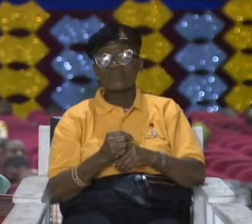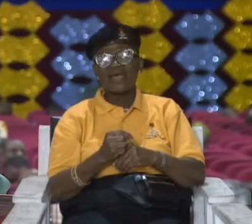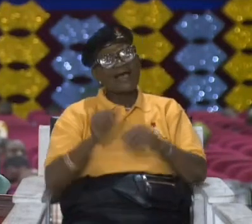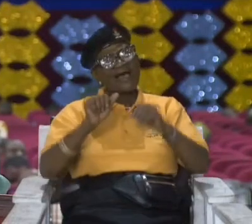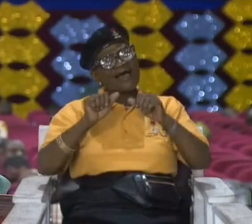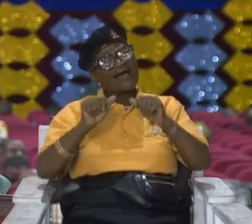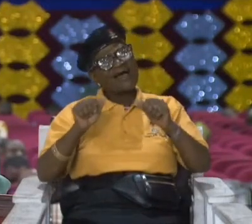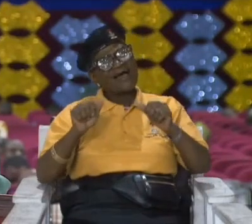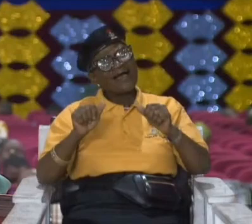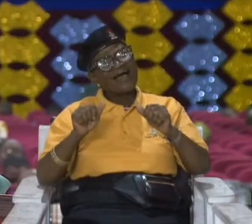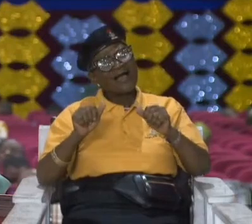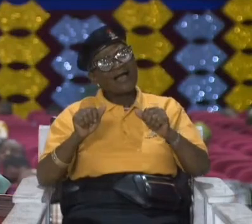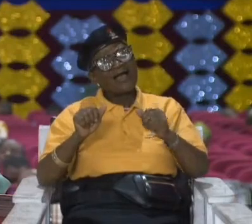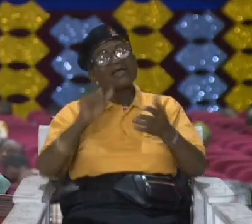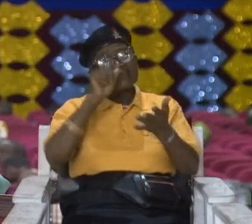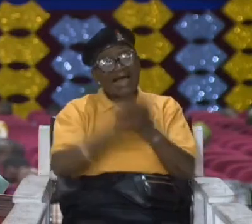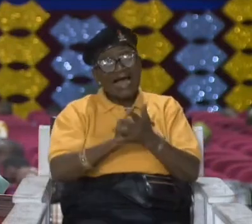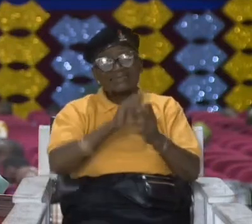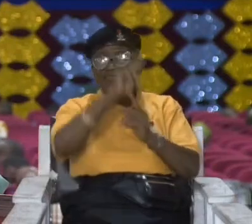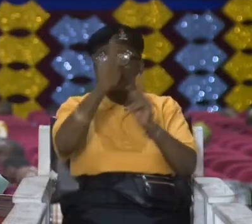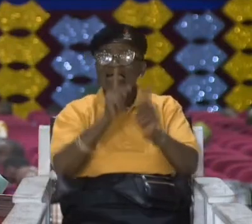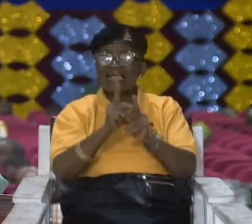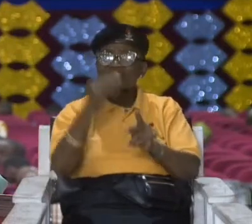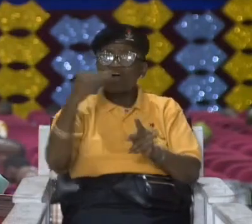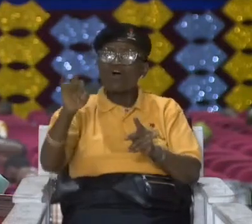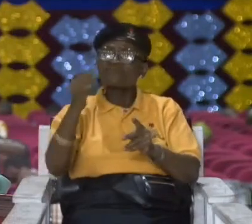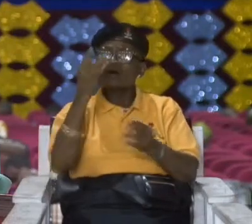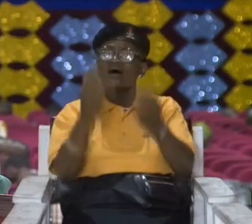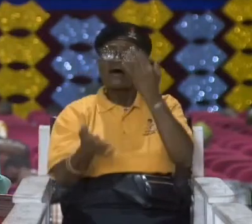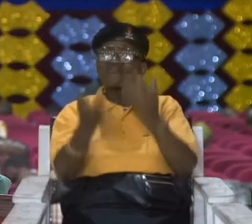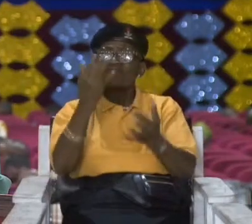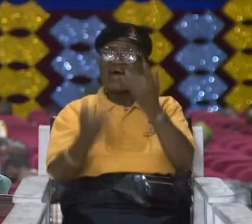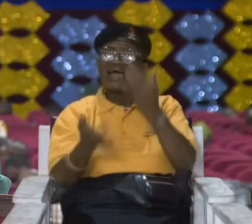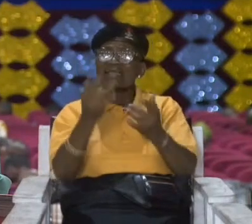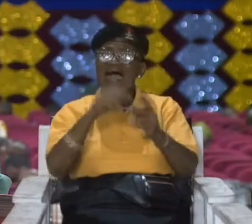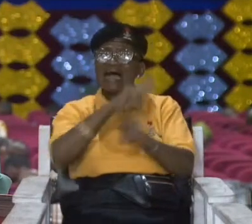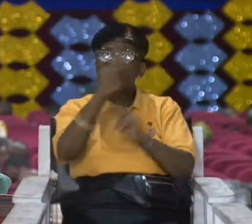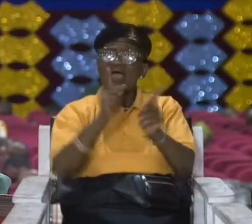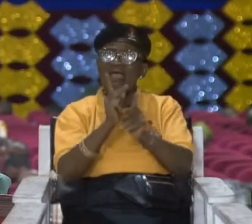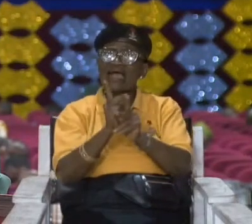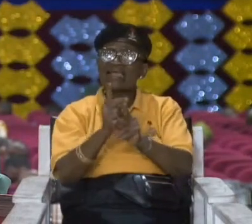That kind of fire ministry